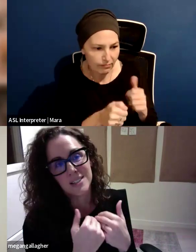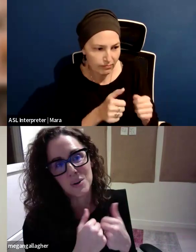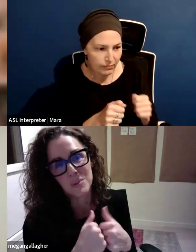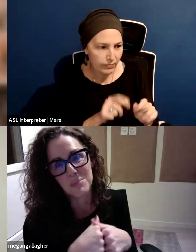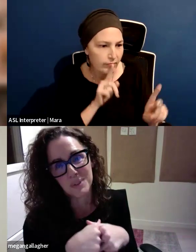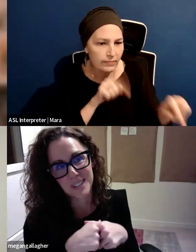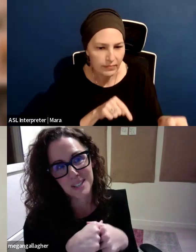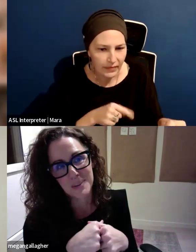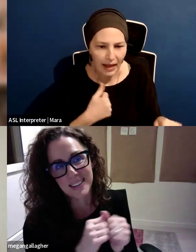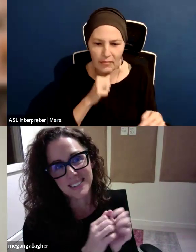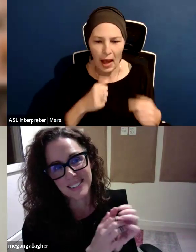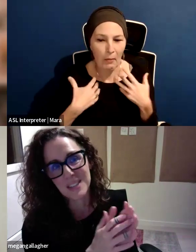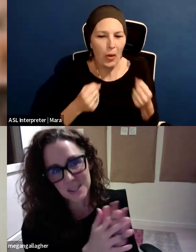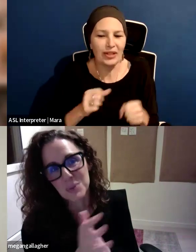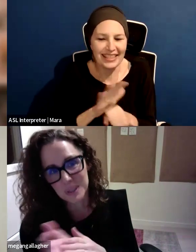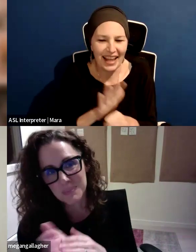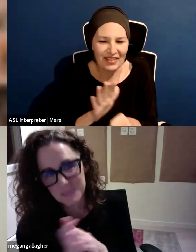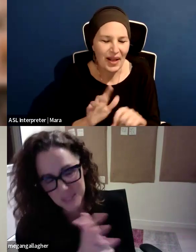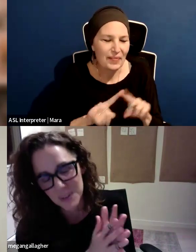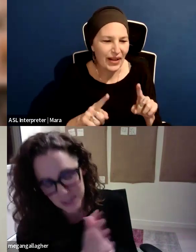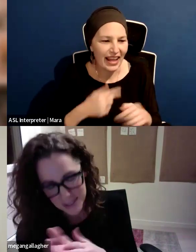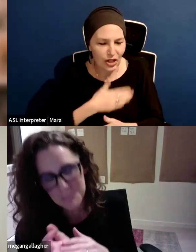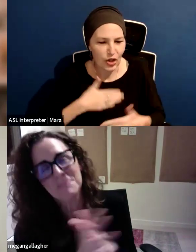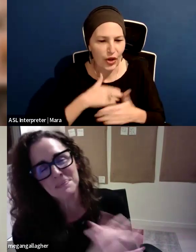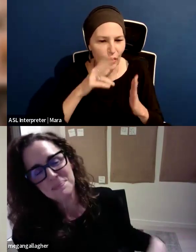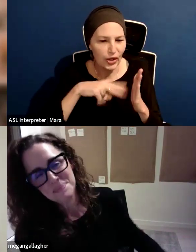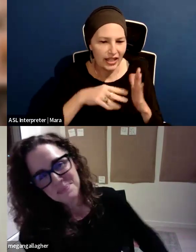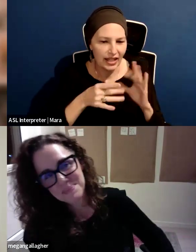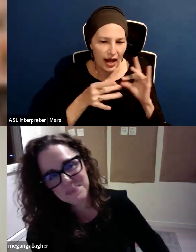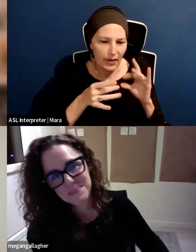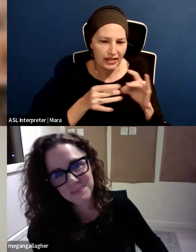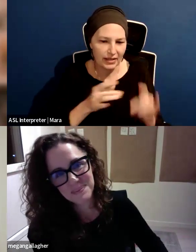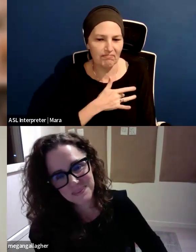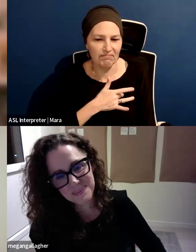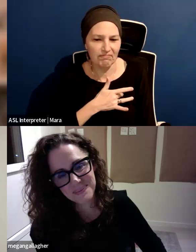read it and to know people are touched by it it's really, it's very nice.